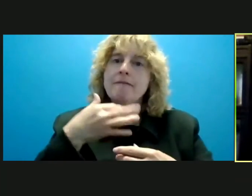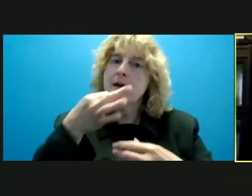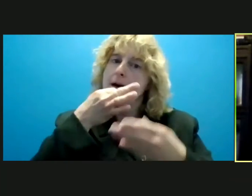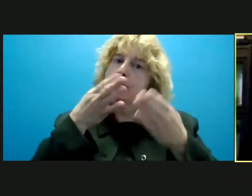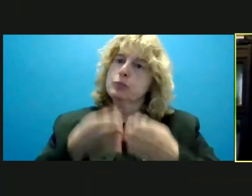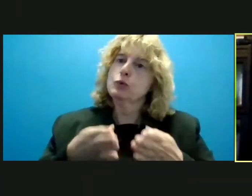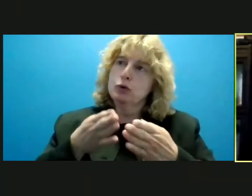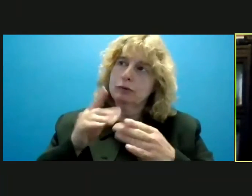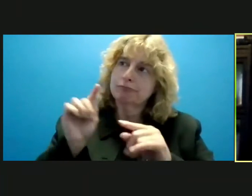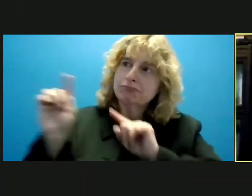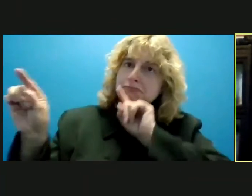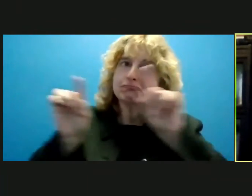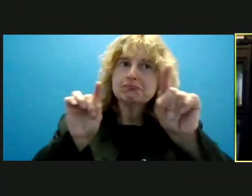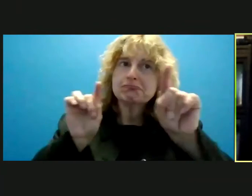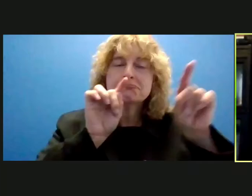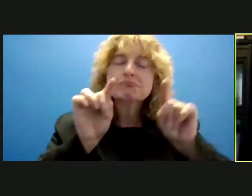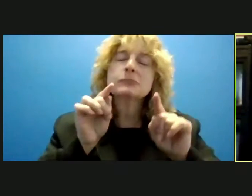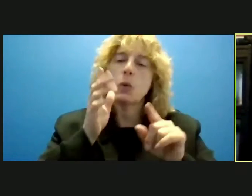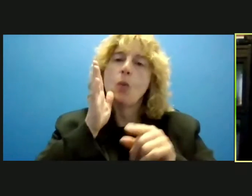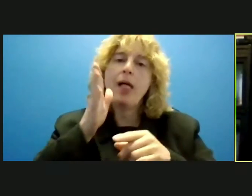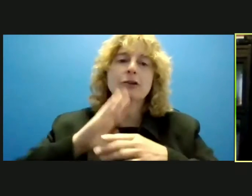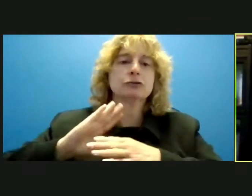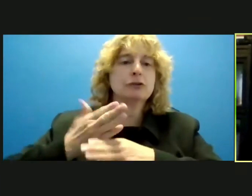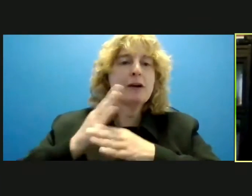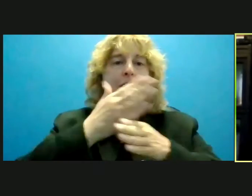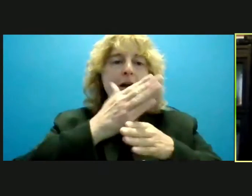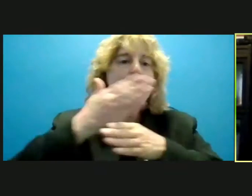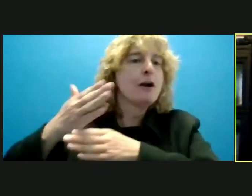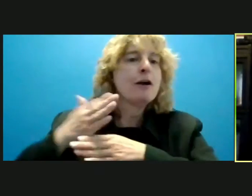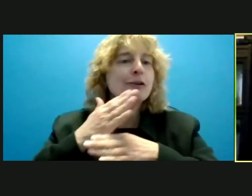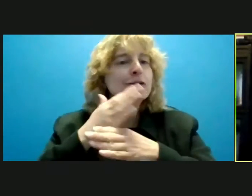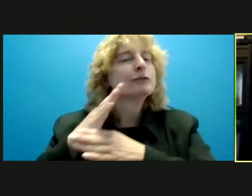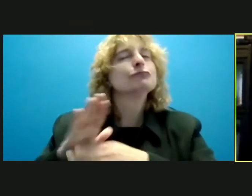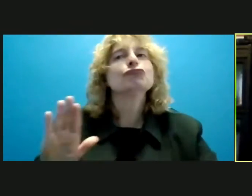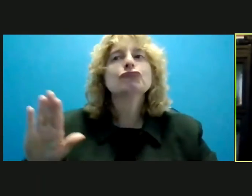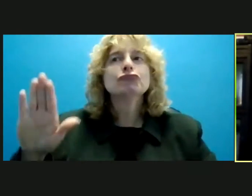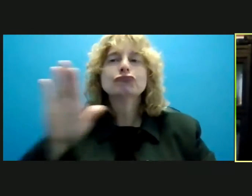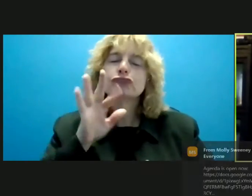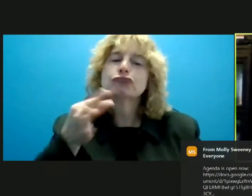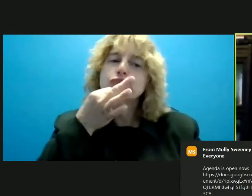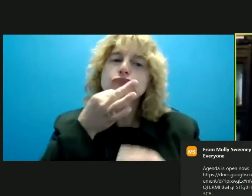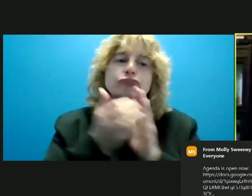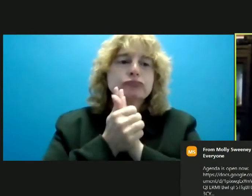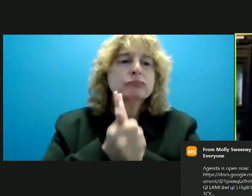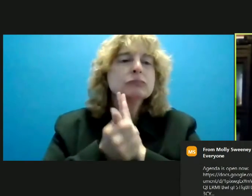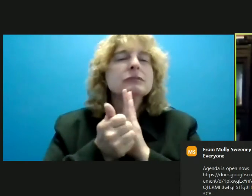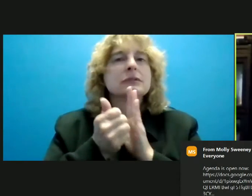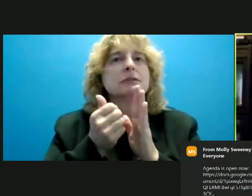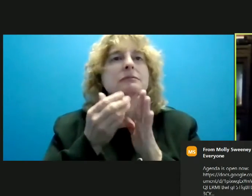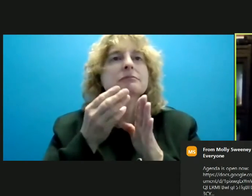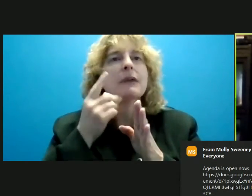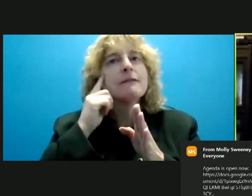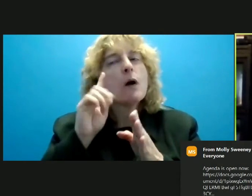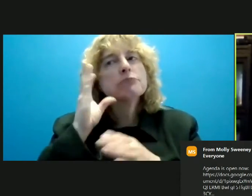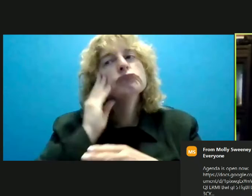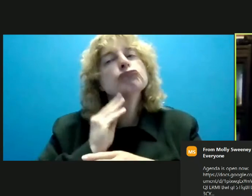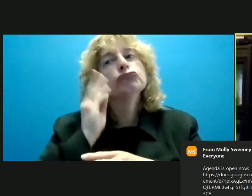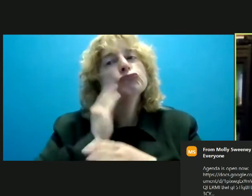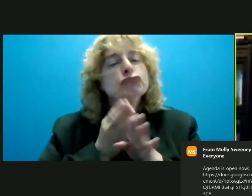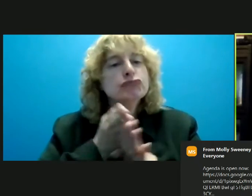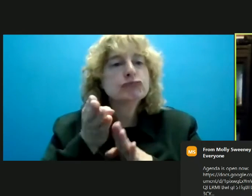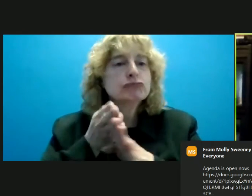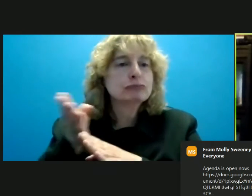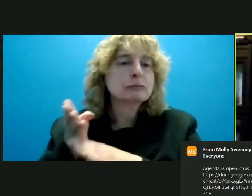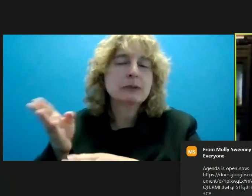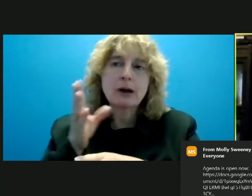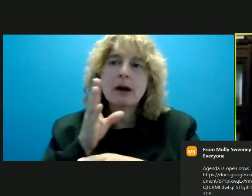expertise in a variety of areas and answer some common questions but also to answer your questions.